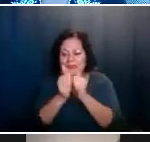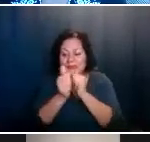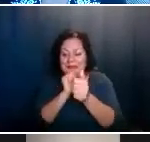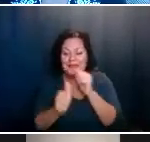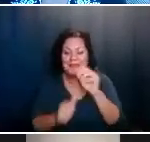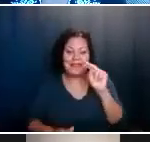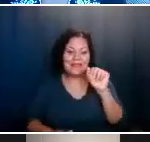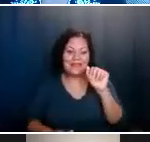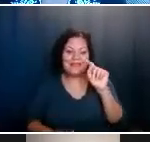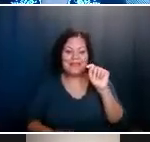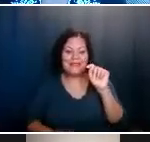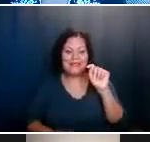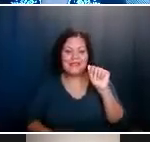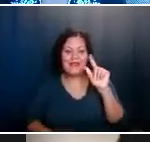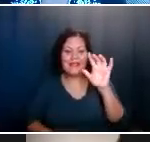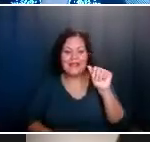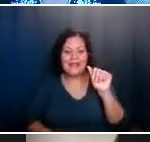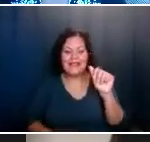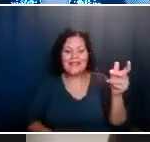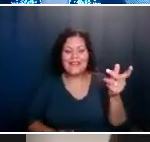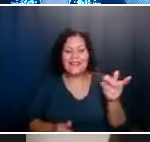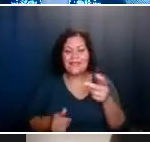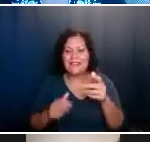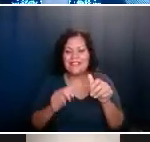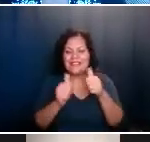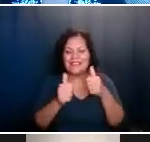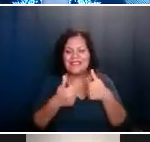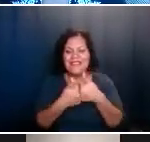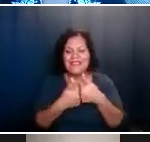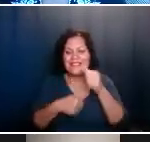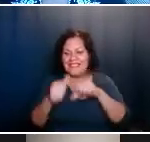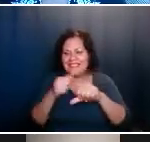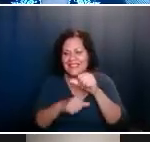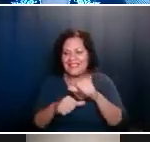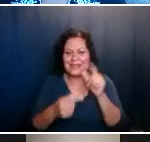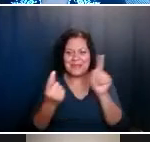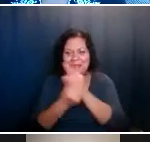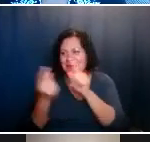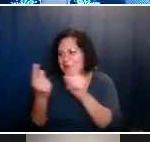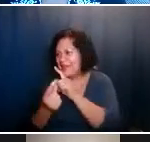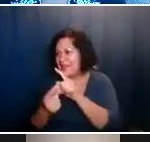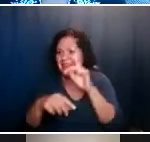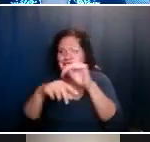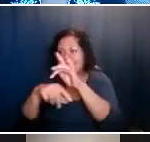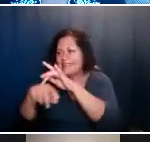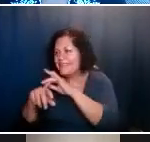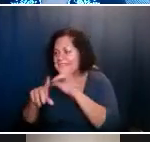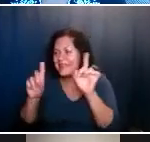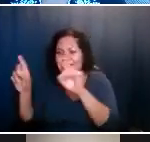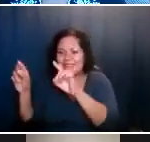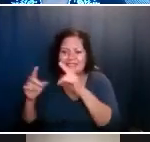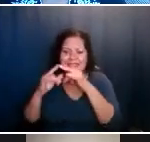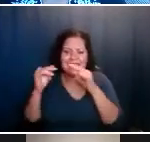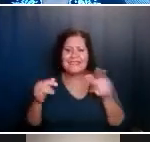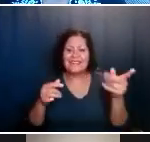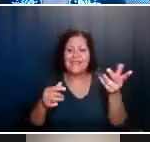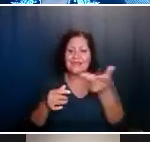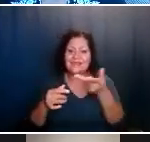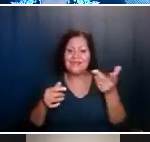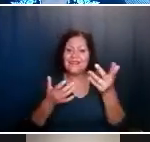and message on boards and meet and greet with other people. So they've already collected quite a few points this morning.